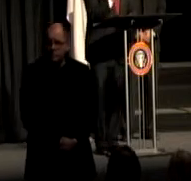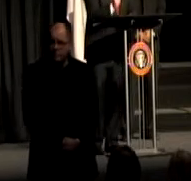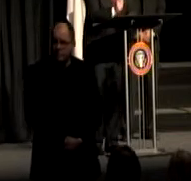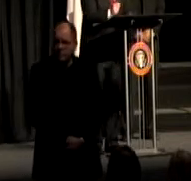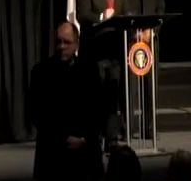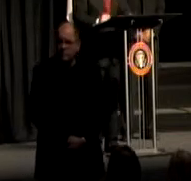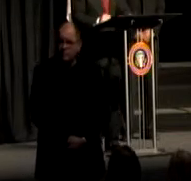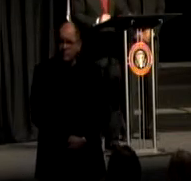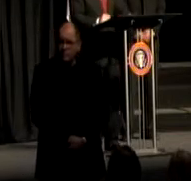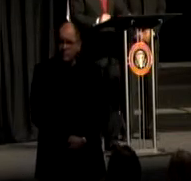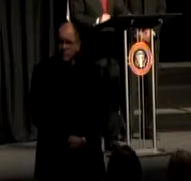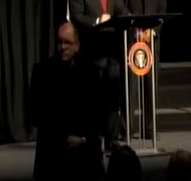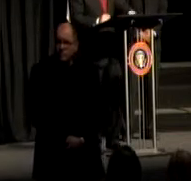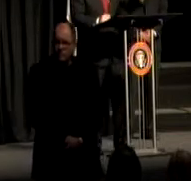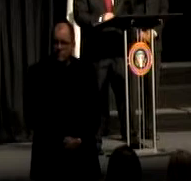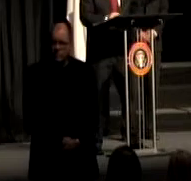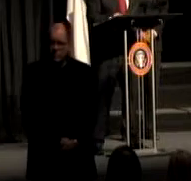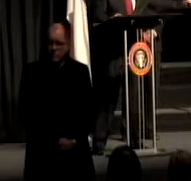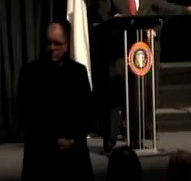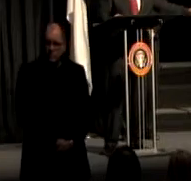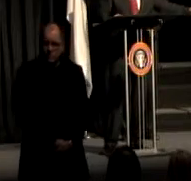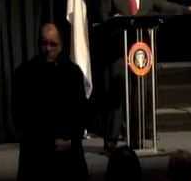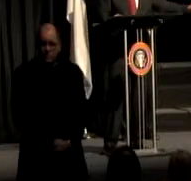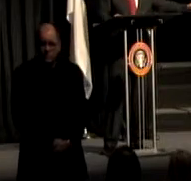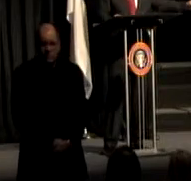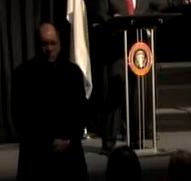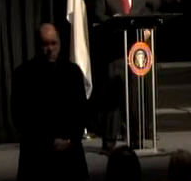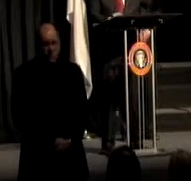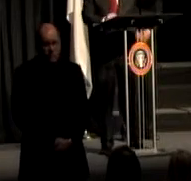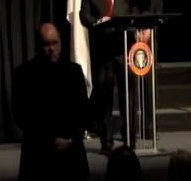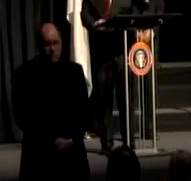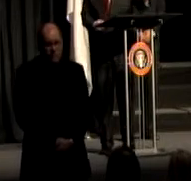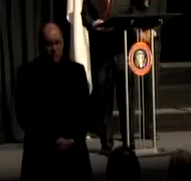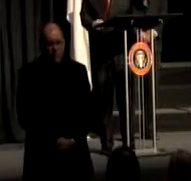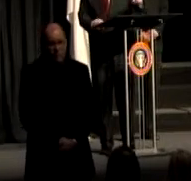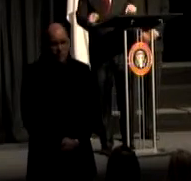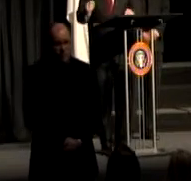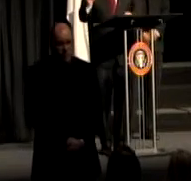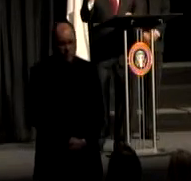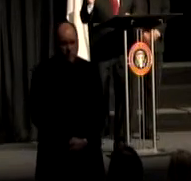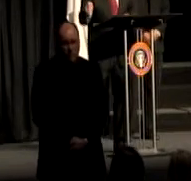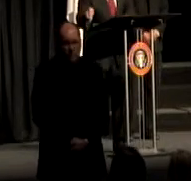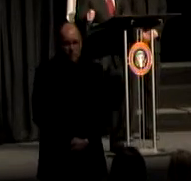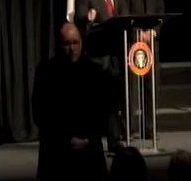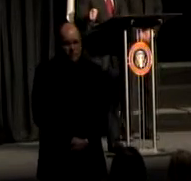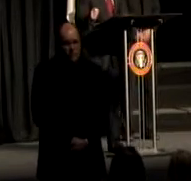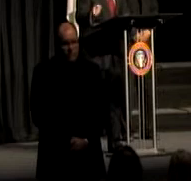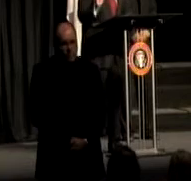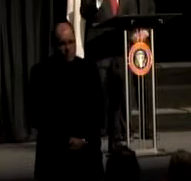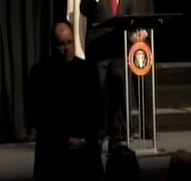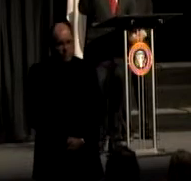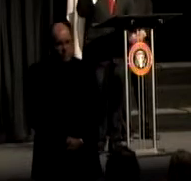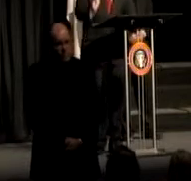was our economic situation not only in our government not only in your home but also in the church